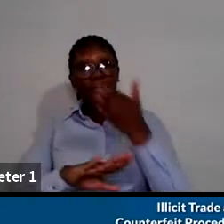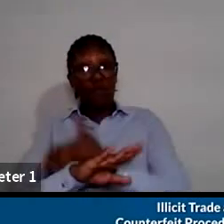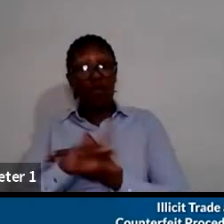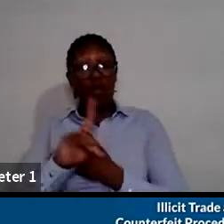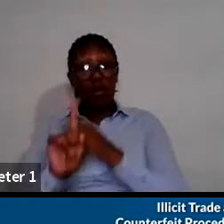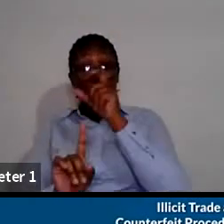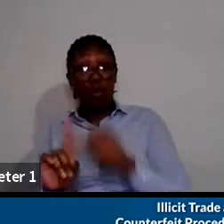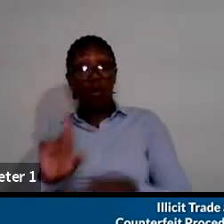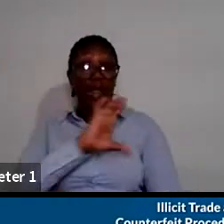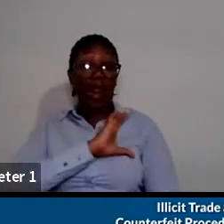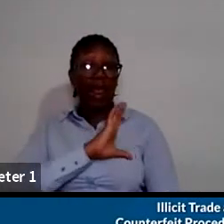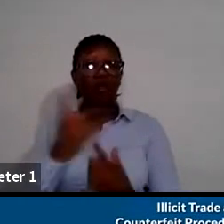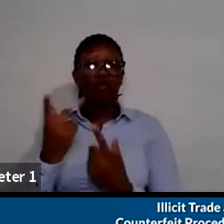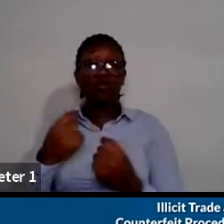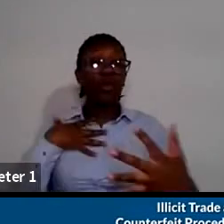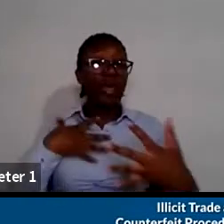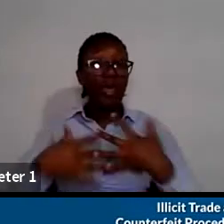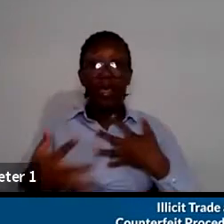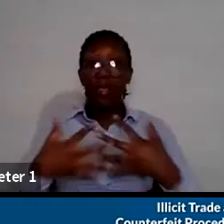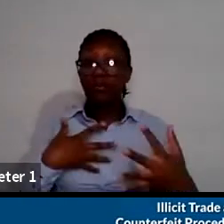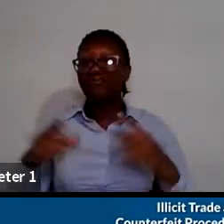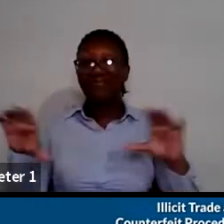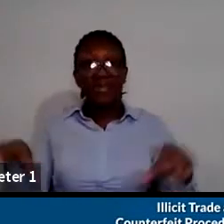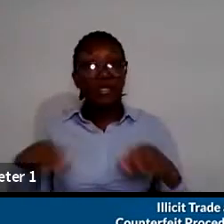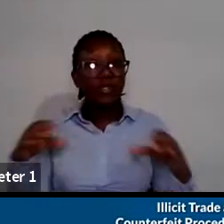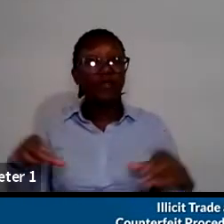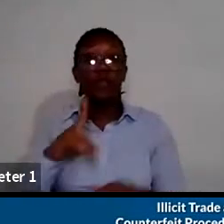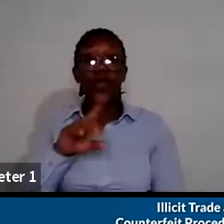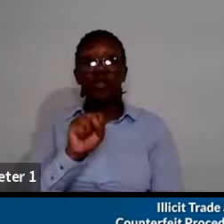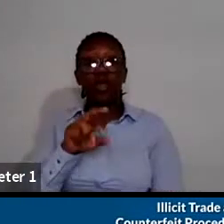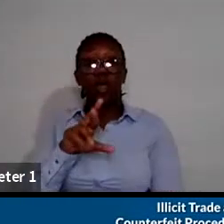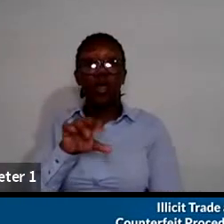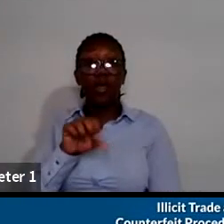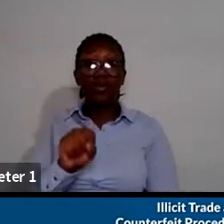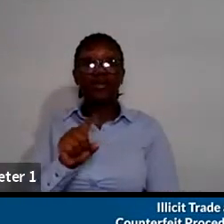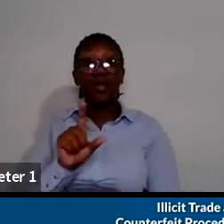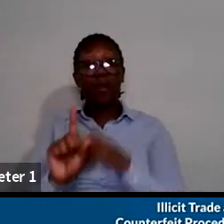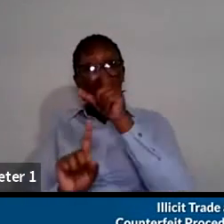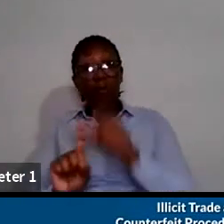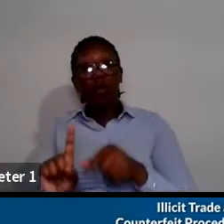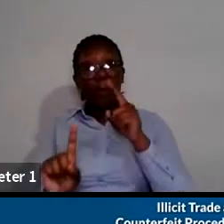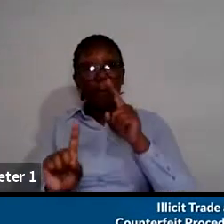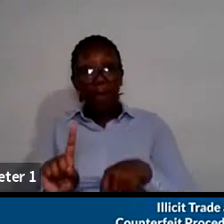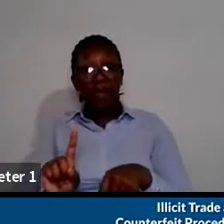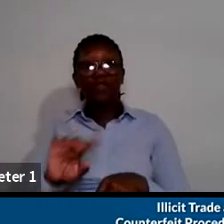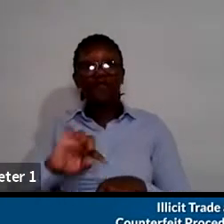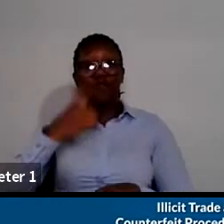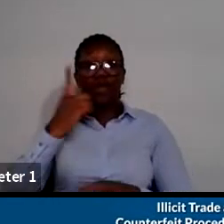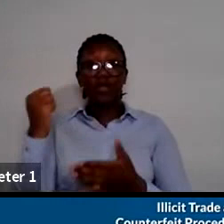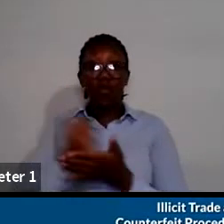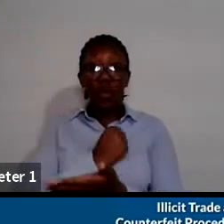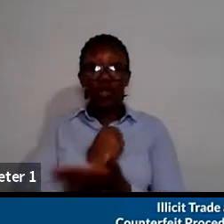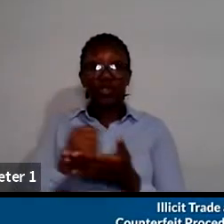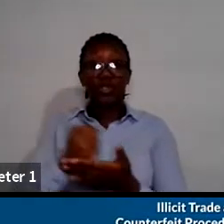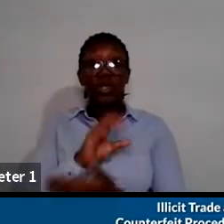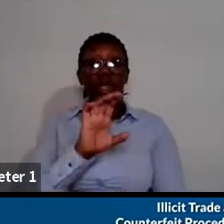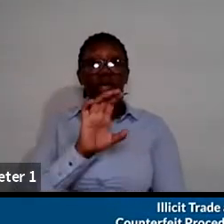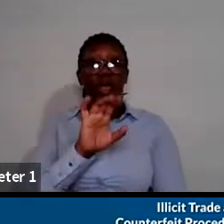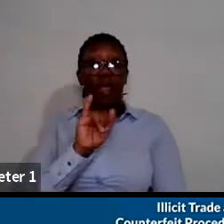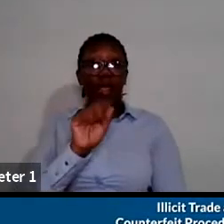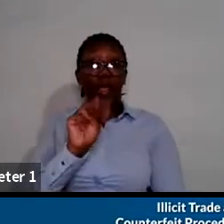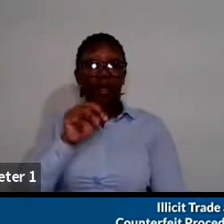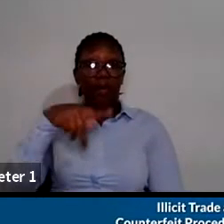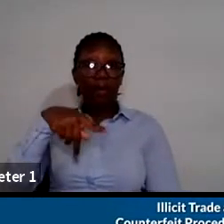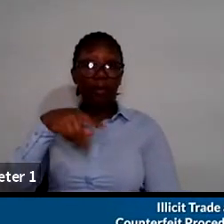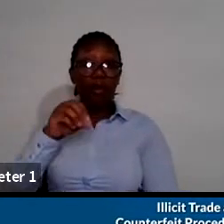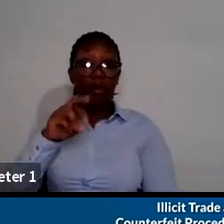any activities with customs, SARS requires a client to register as an importer or exporter. We have